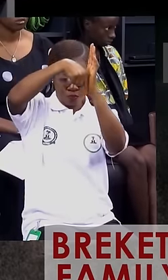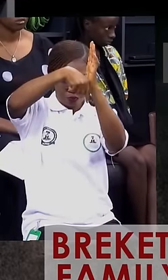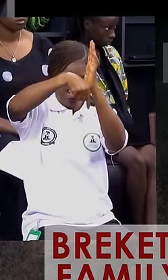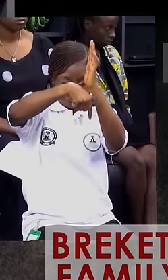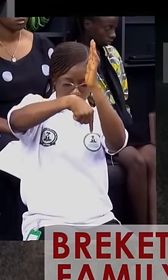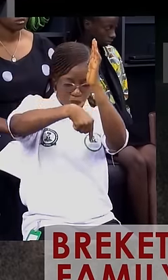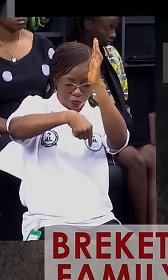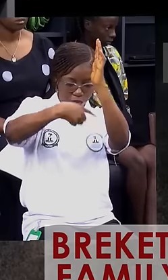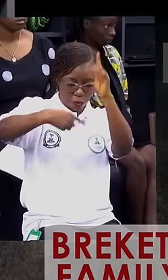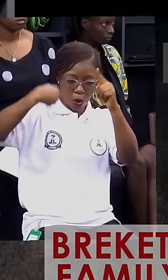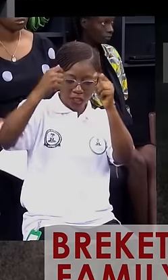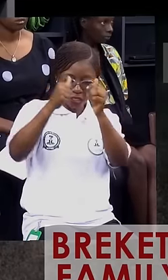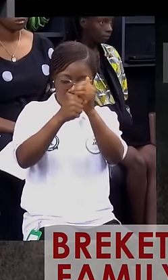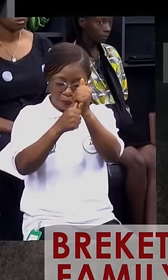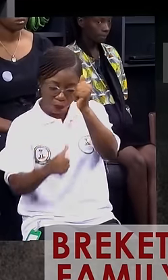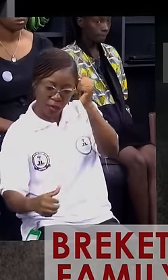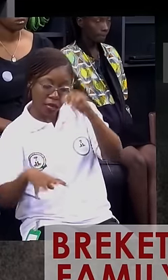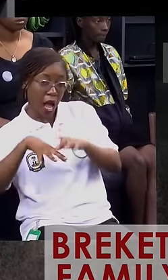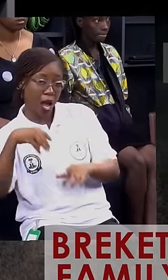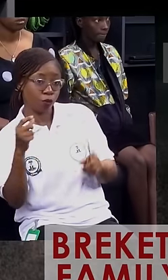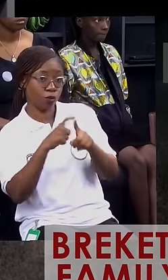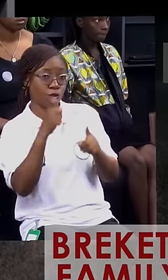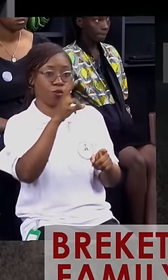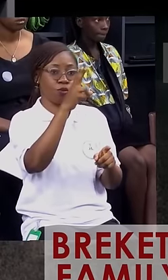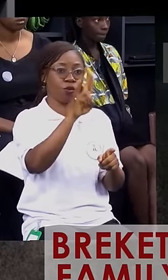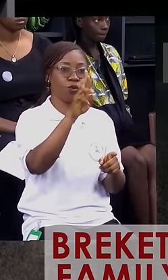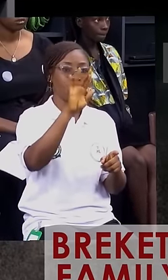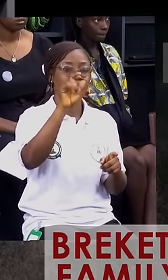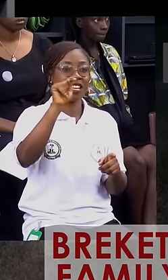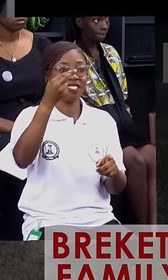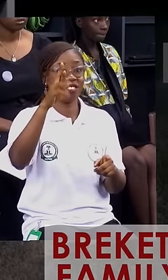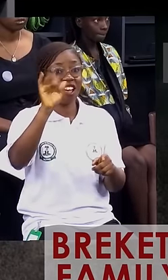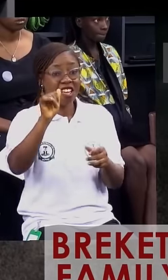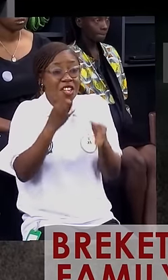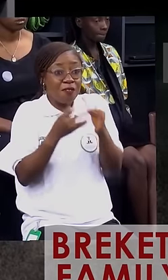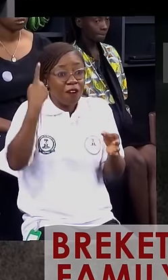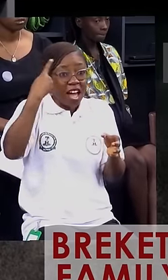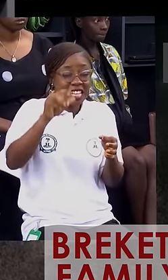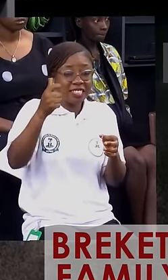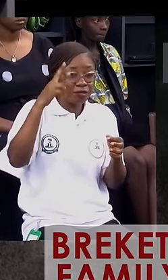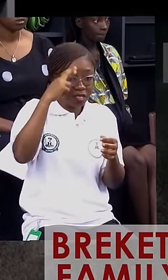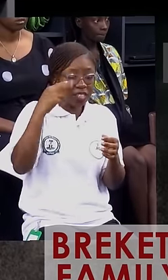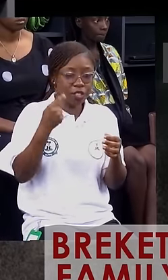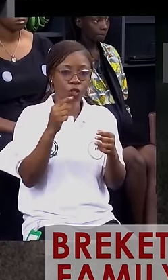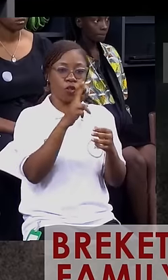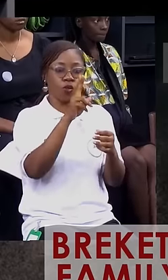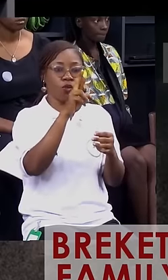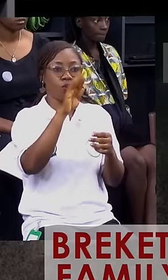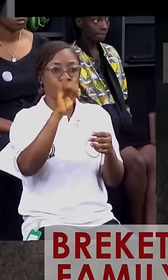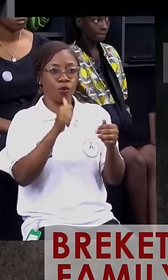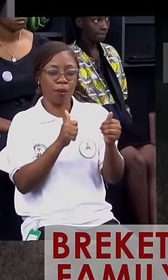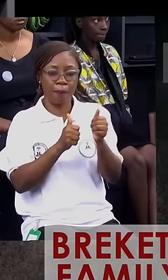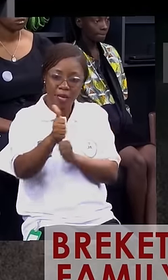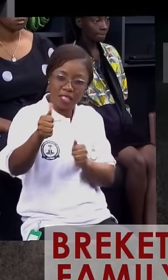out through the urethra. Now, if for any reason the urine passage is blocked or the urine